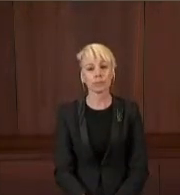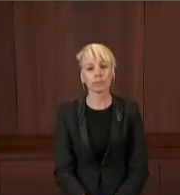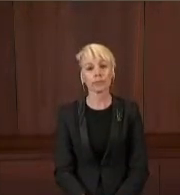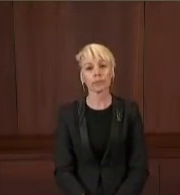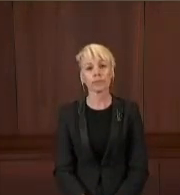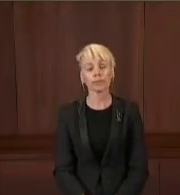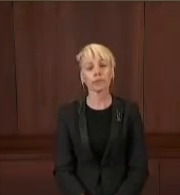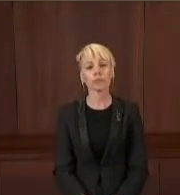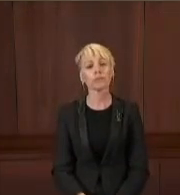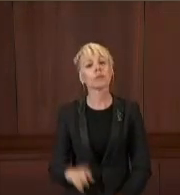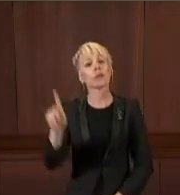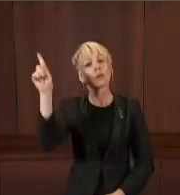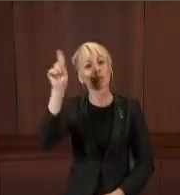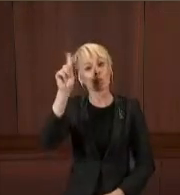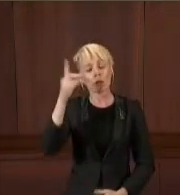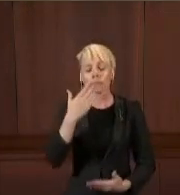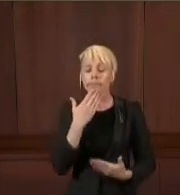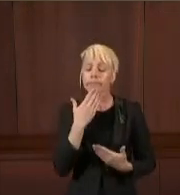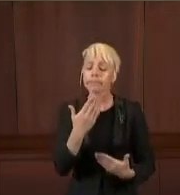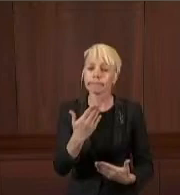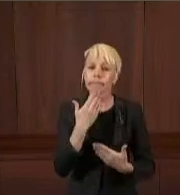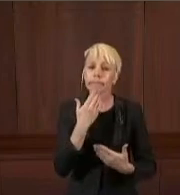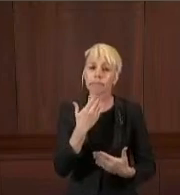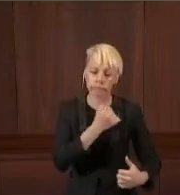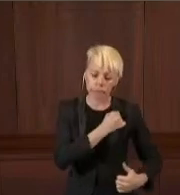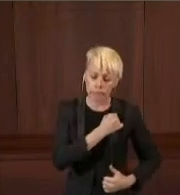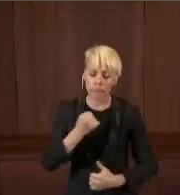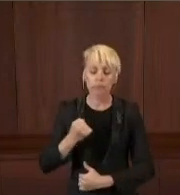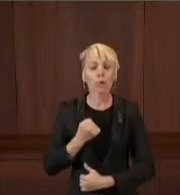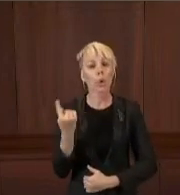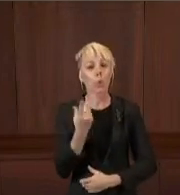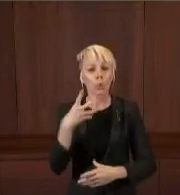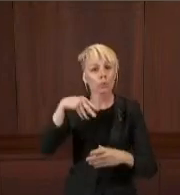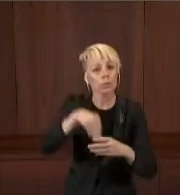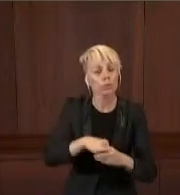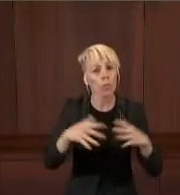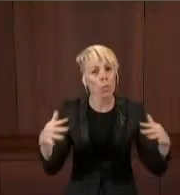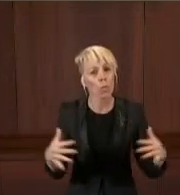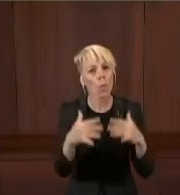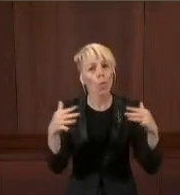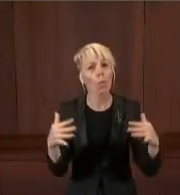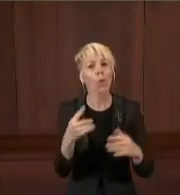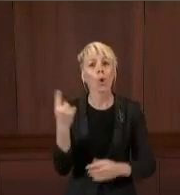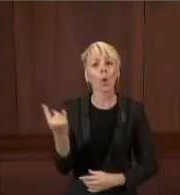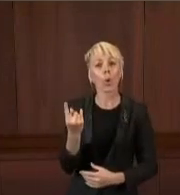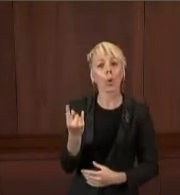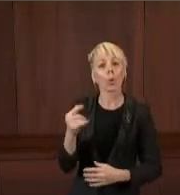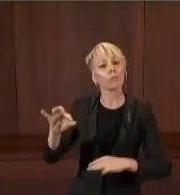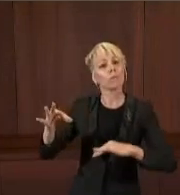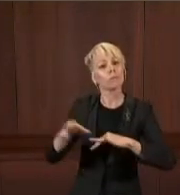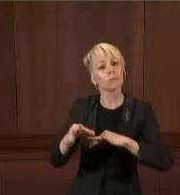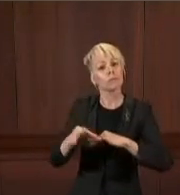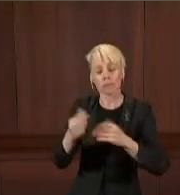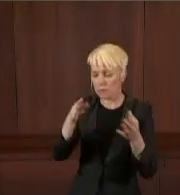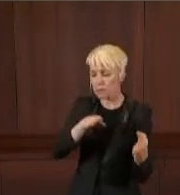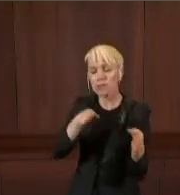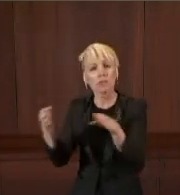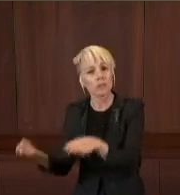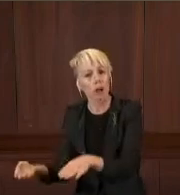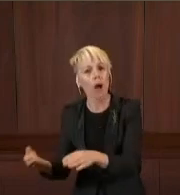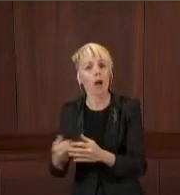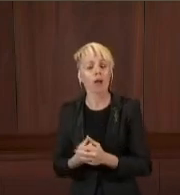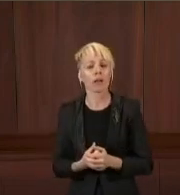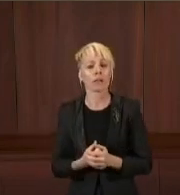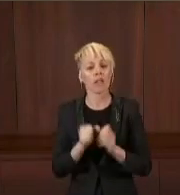Today, I especially thank our veterans, our war widows, our current serving personnel and their families, for